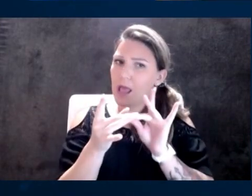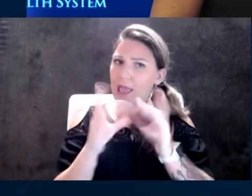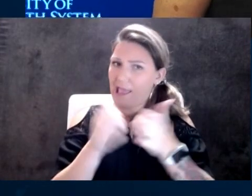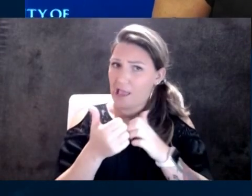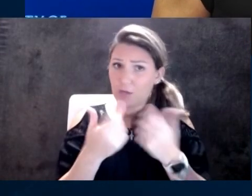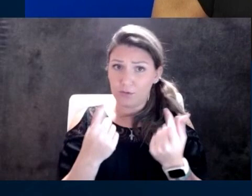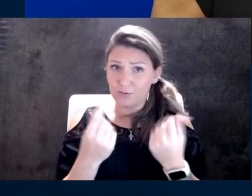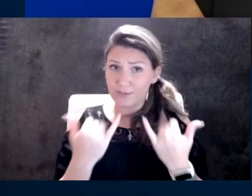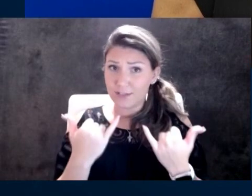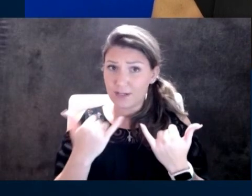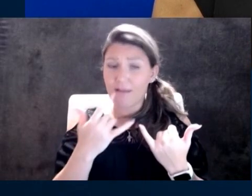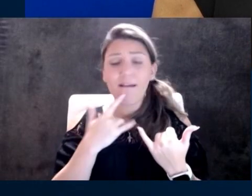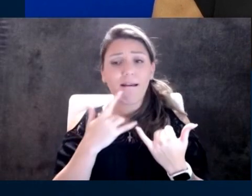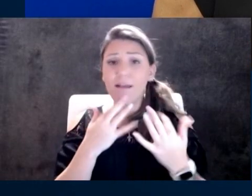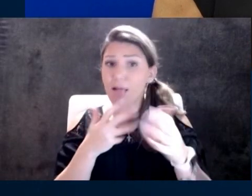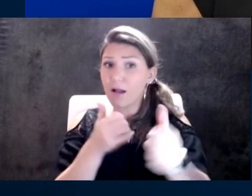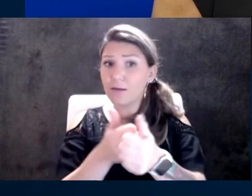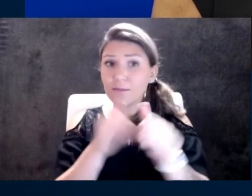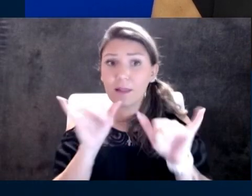on that.